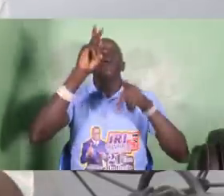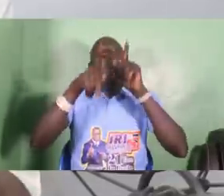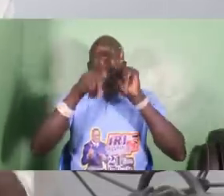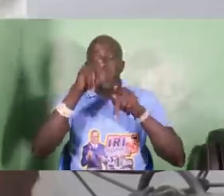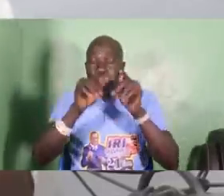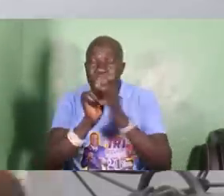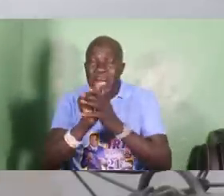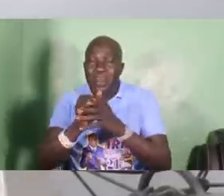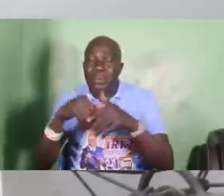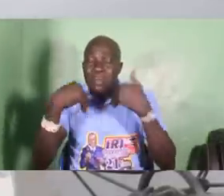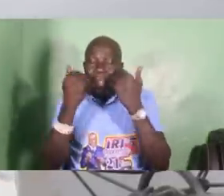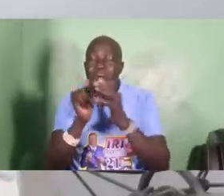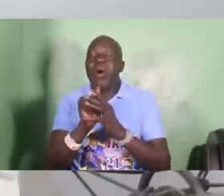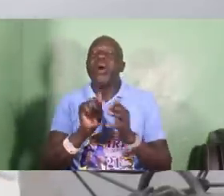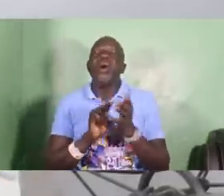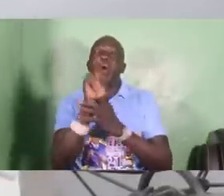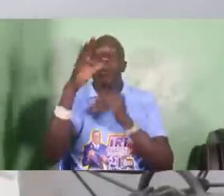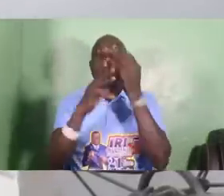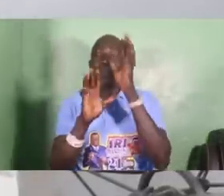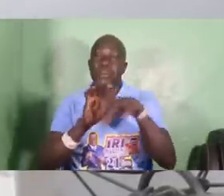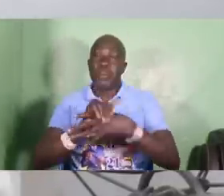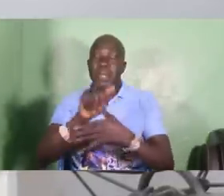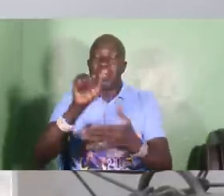The Gentiles. Yes.